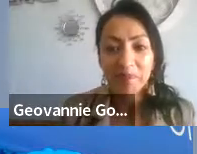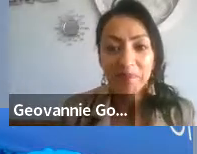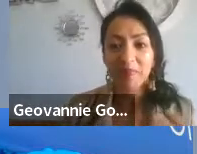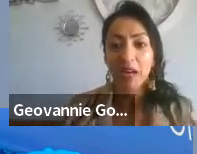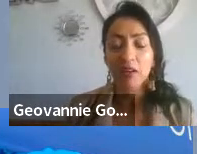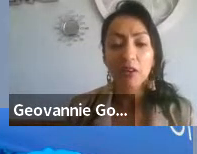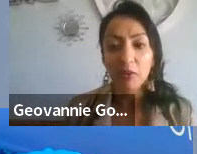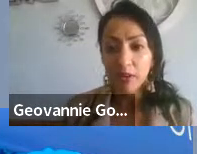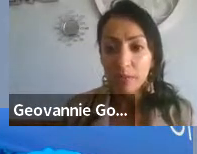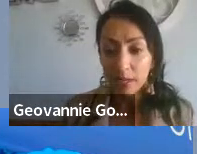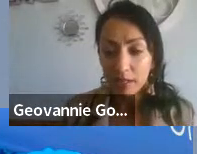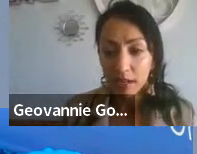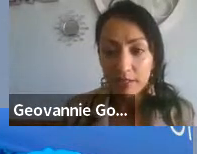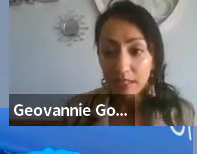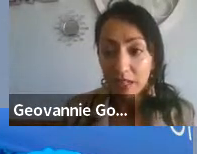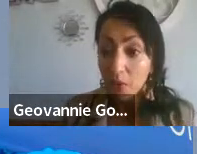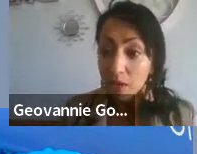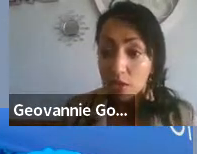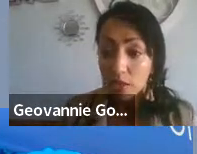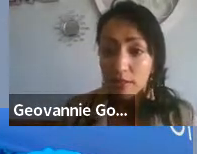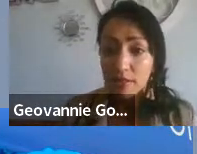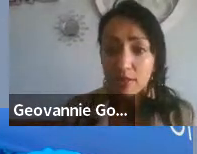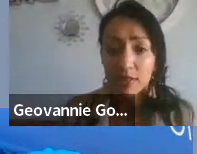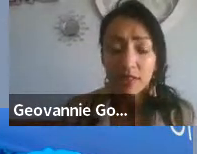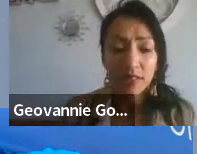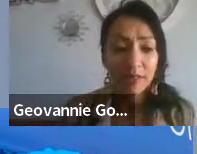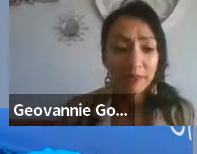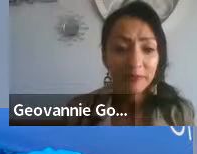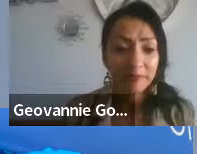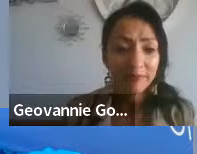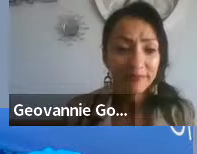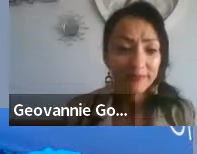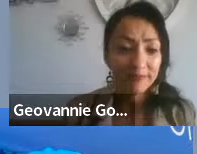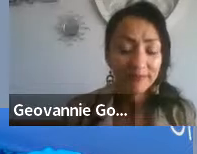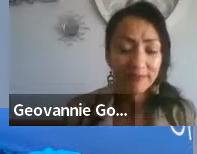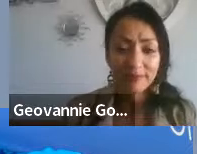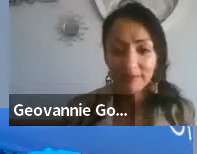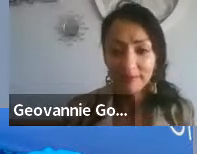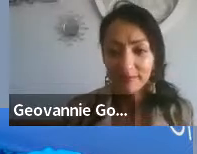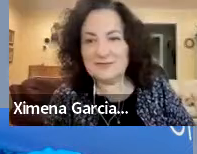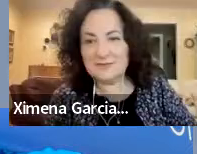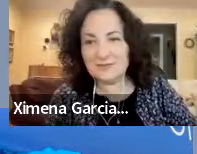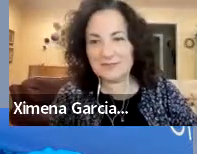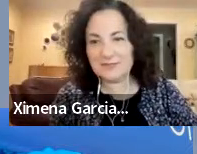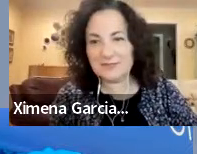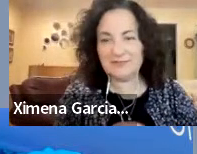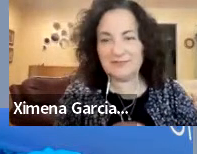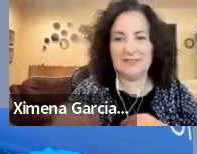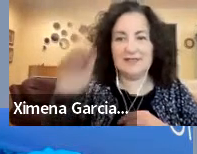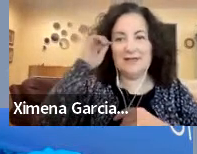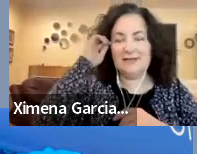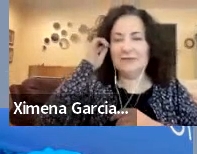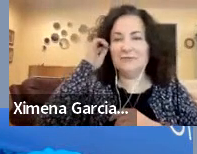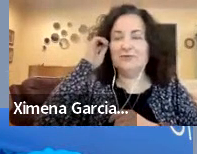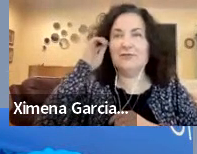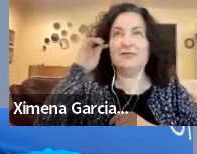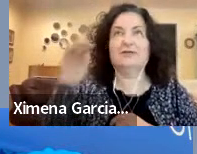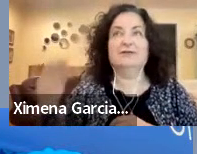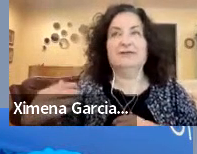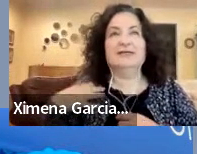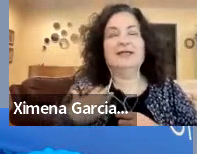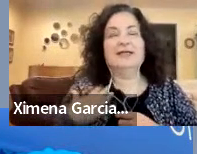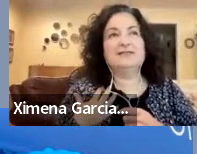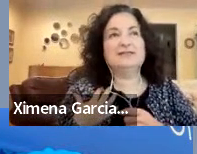that, I don't know if anybody has any questions. Thank you so much, Giovanni. Your